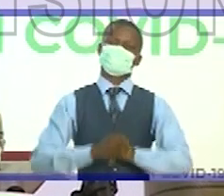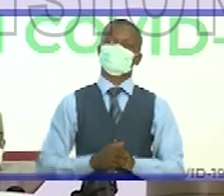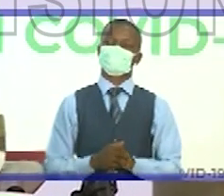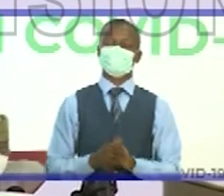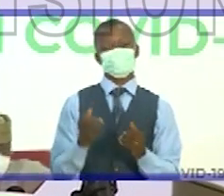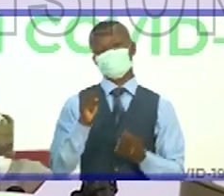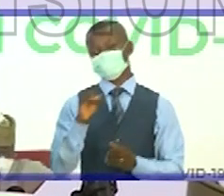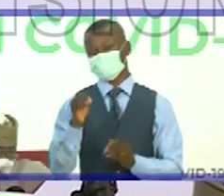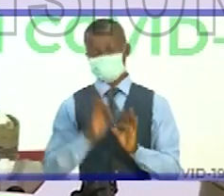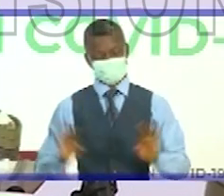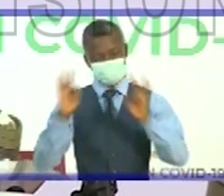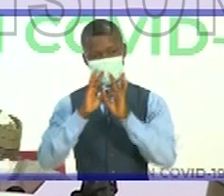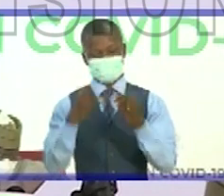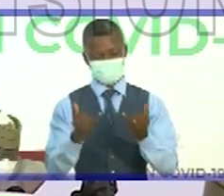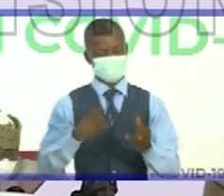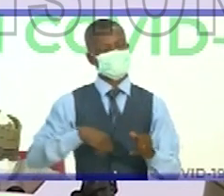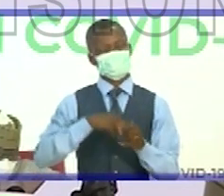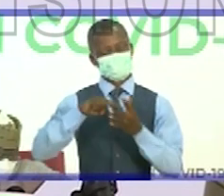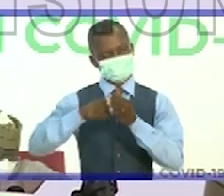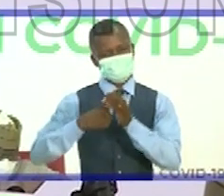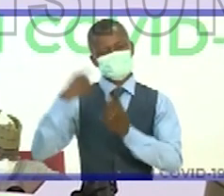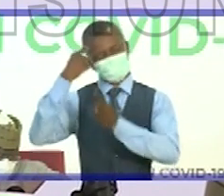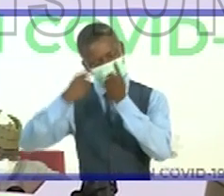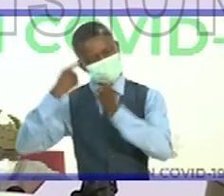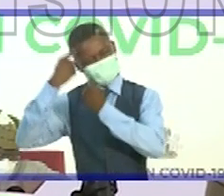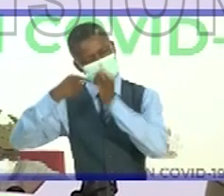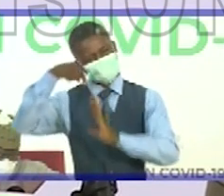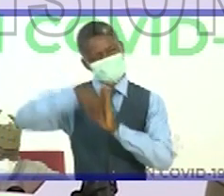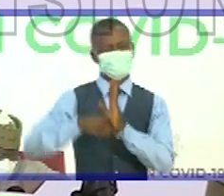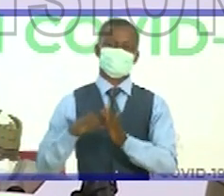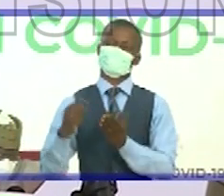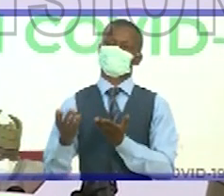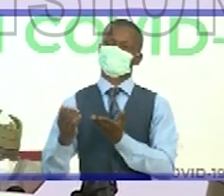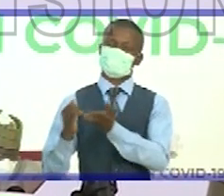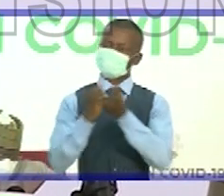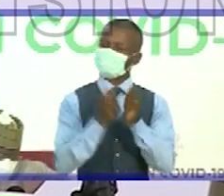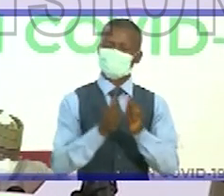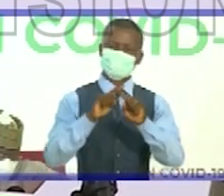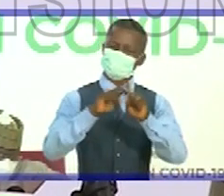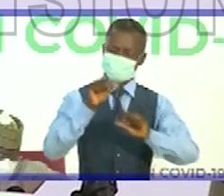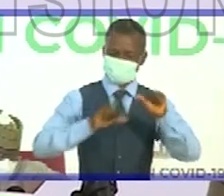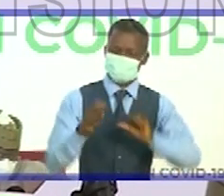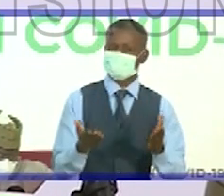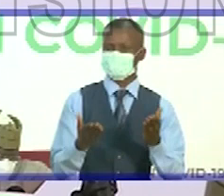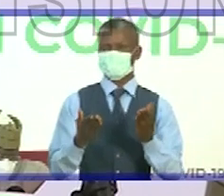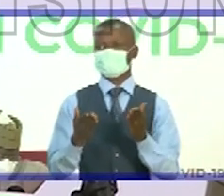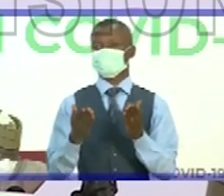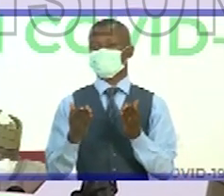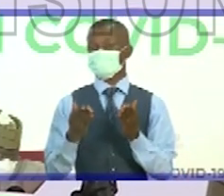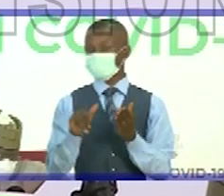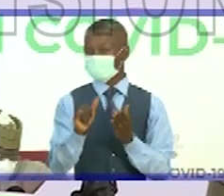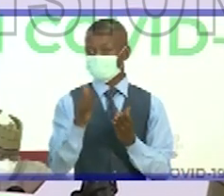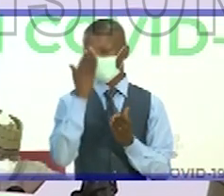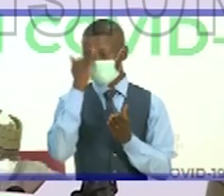it's important that we start thinking about this, engaging with the science, but also remaining a little bit circumspect, because none